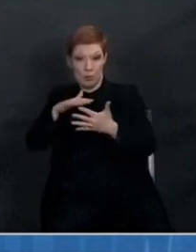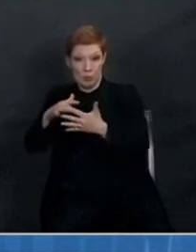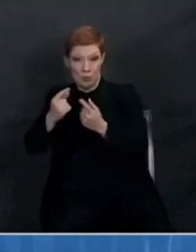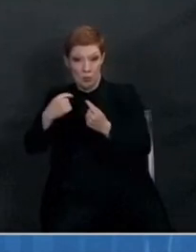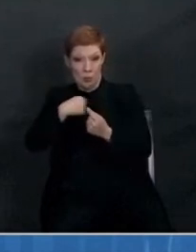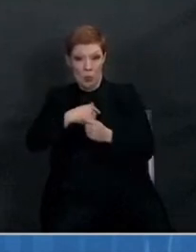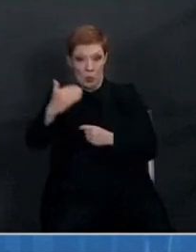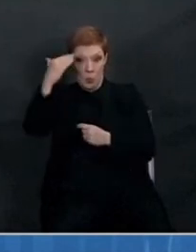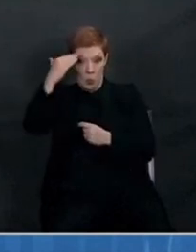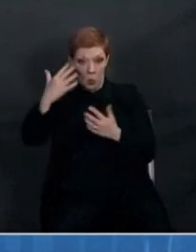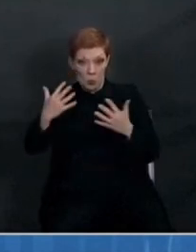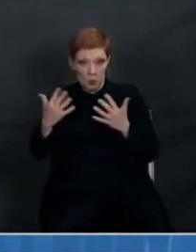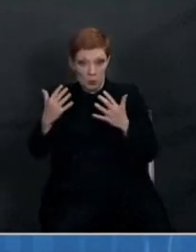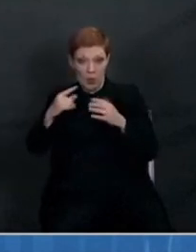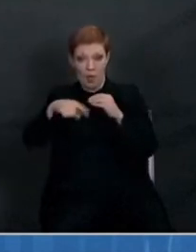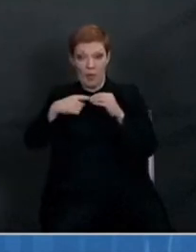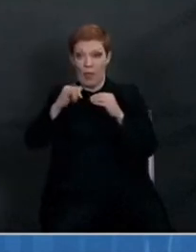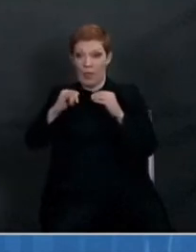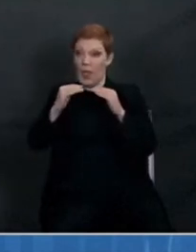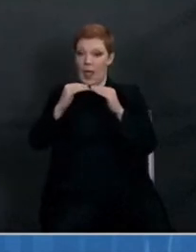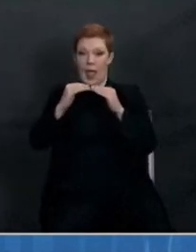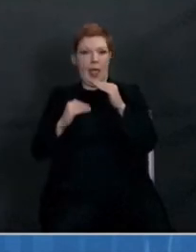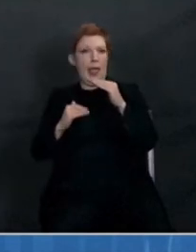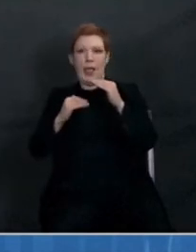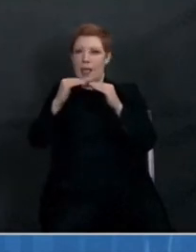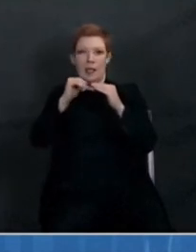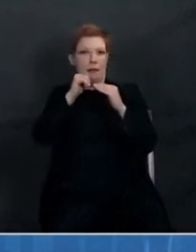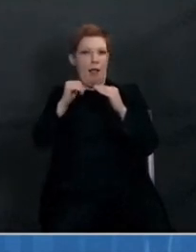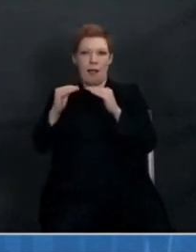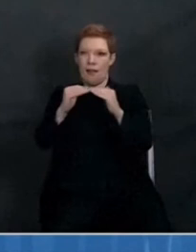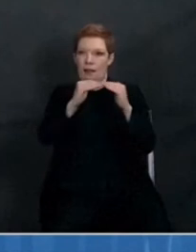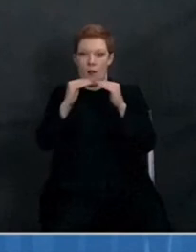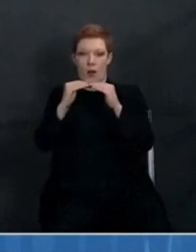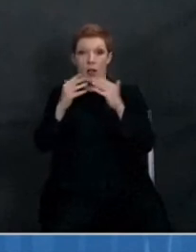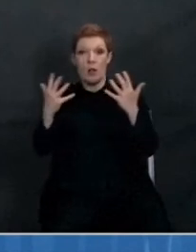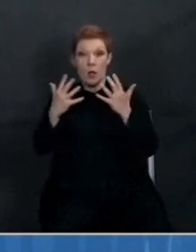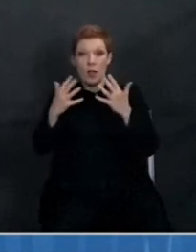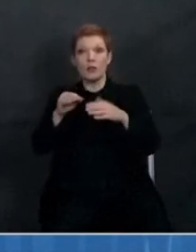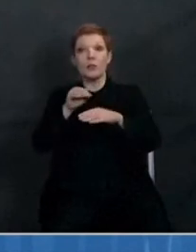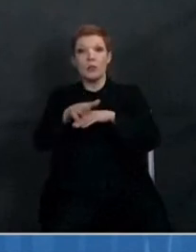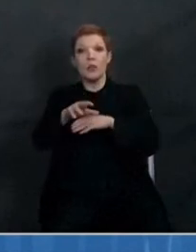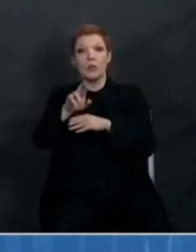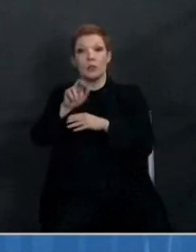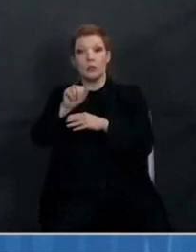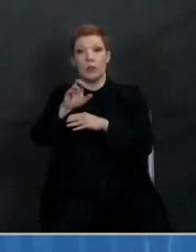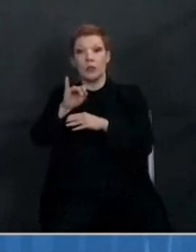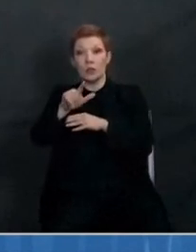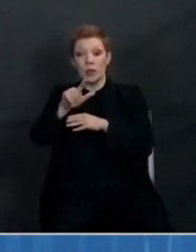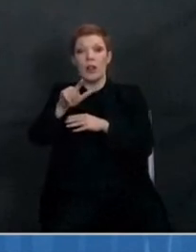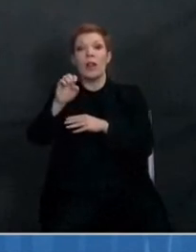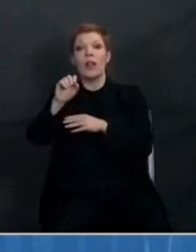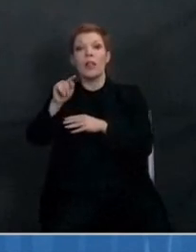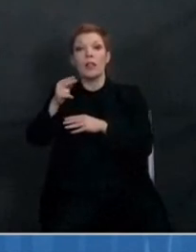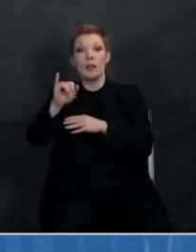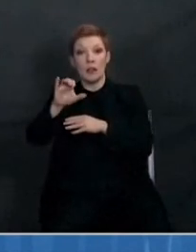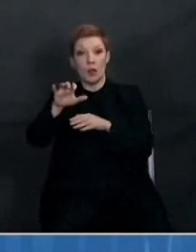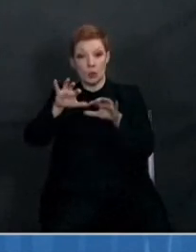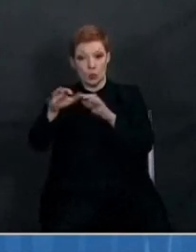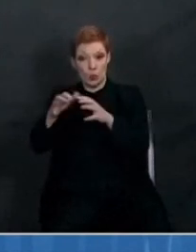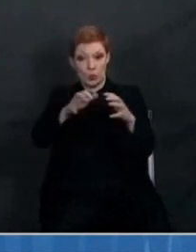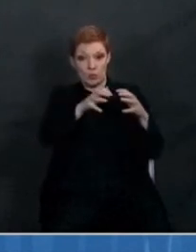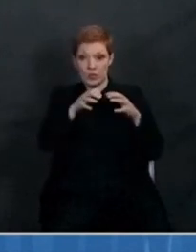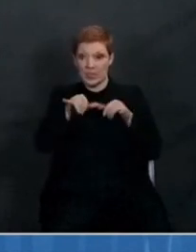inequity. We know that this disease has not affected all racial ethnic groups the same. So as you can see here, the